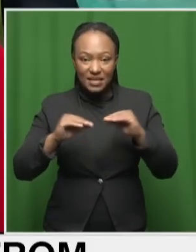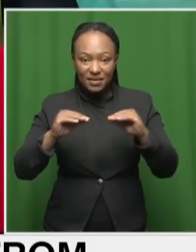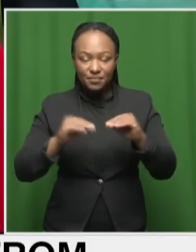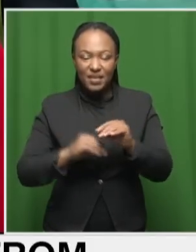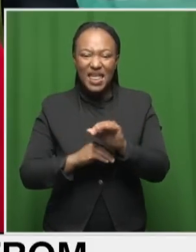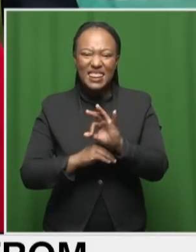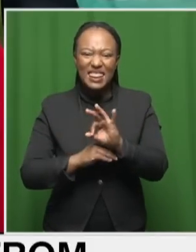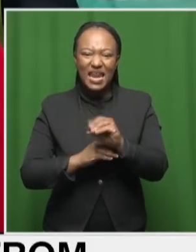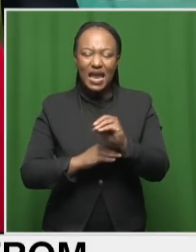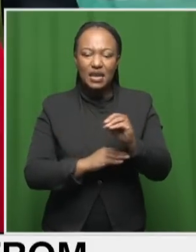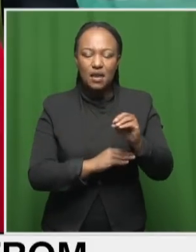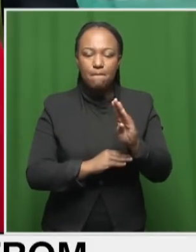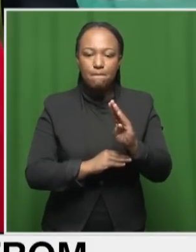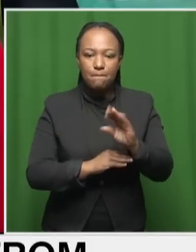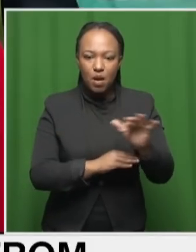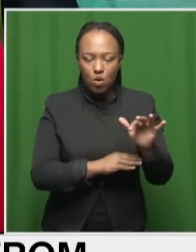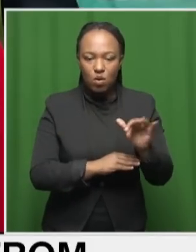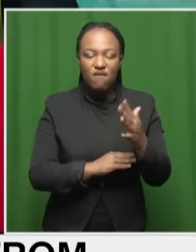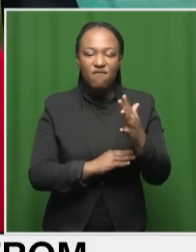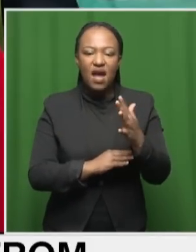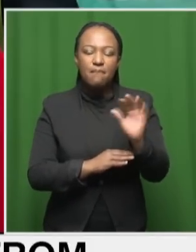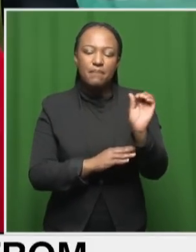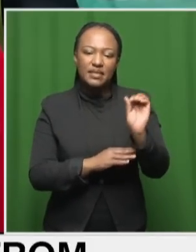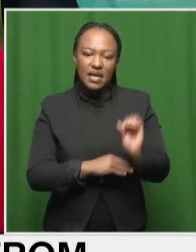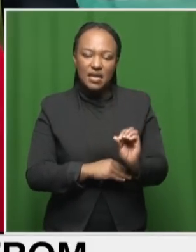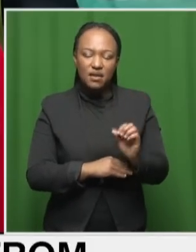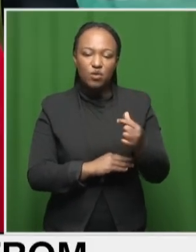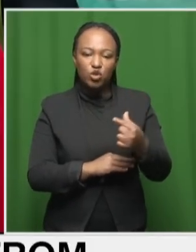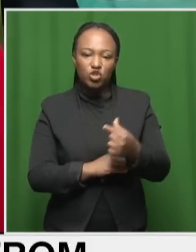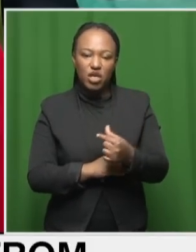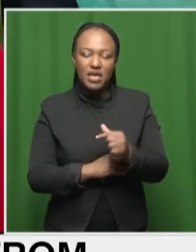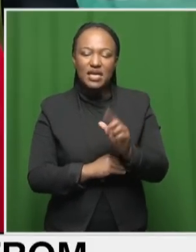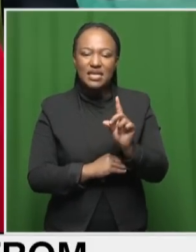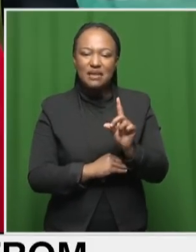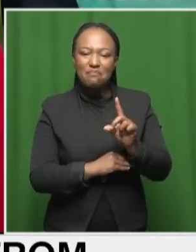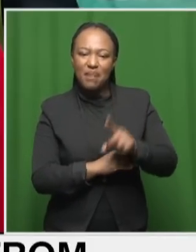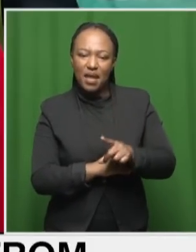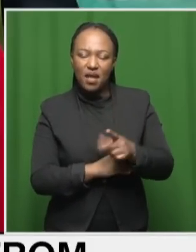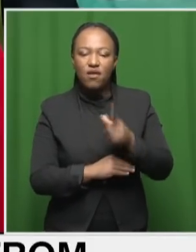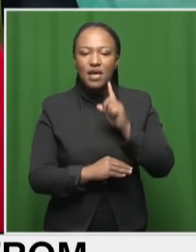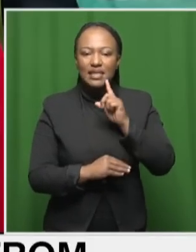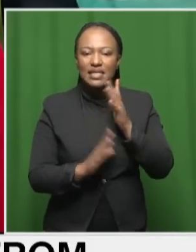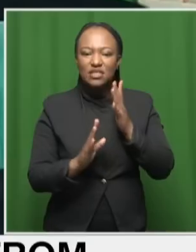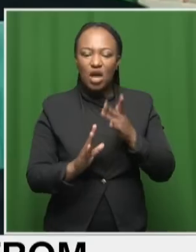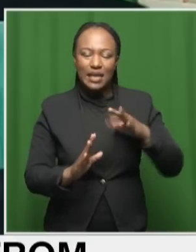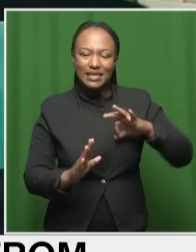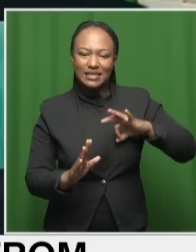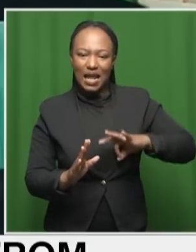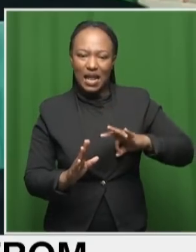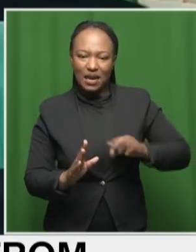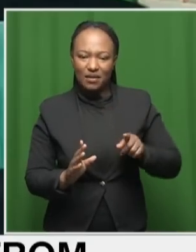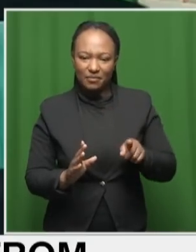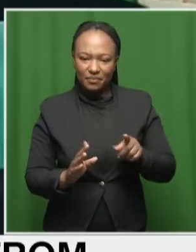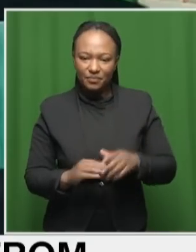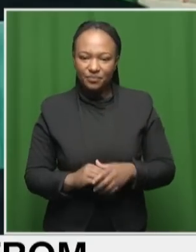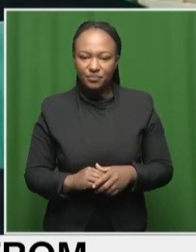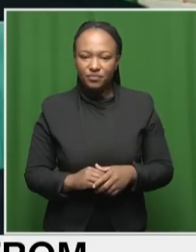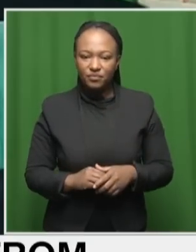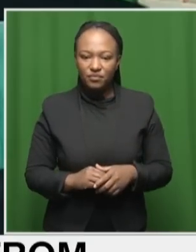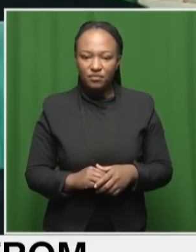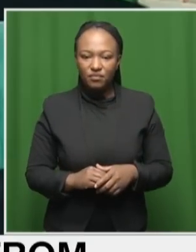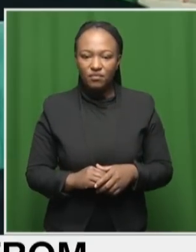300 billion Rand, which is 5% of GDP. So we're spending 4% of GDP on teacher salaries. This is an